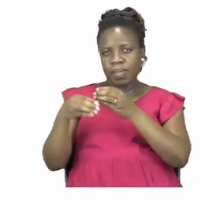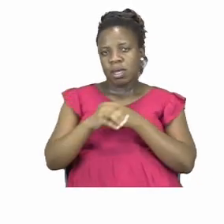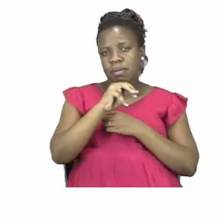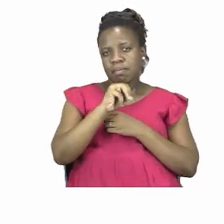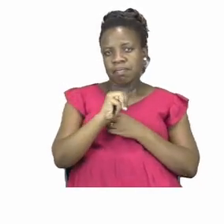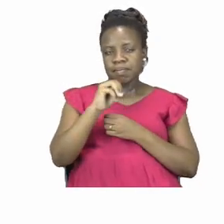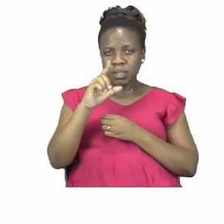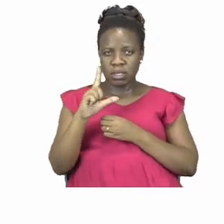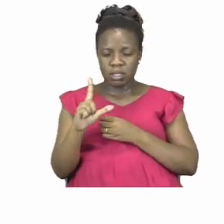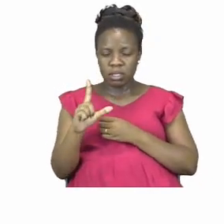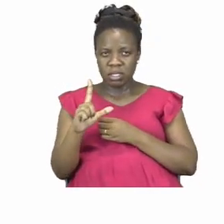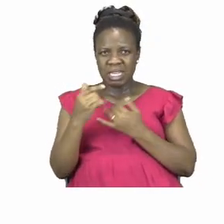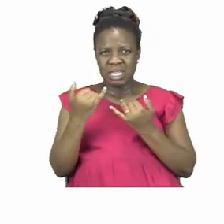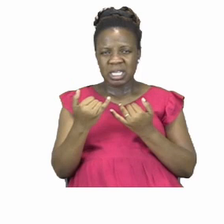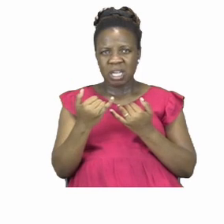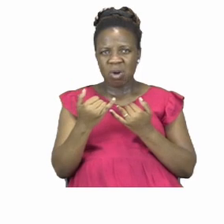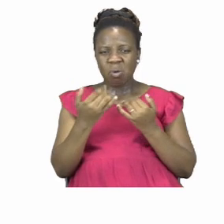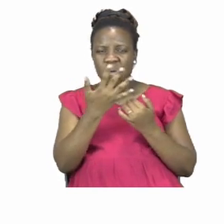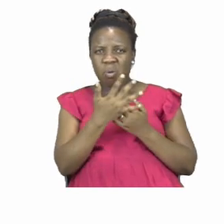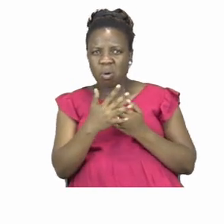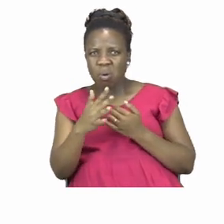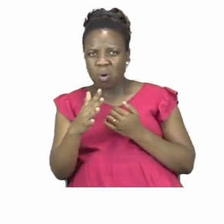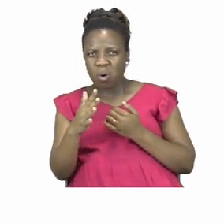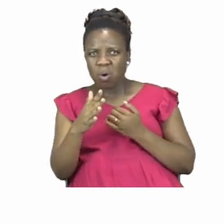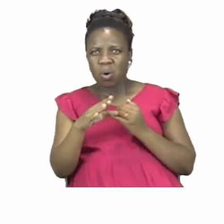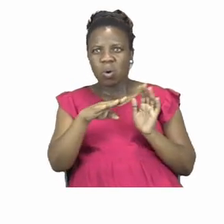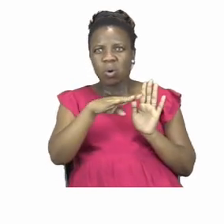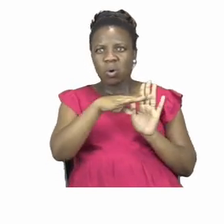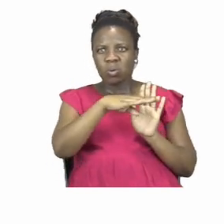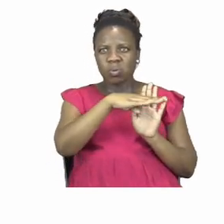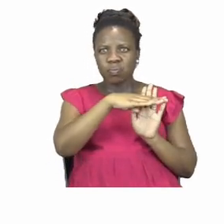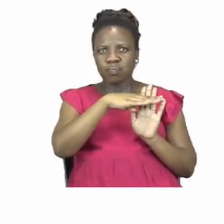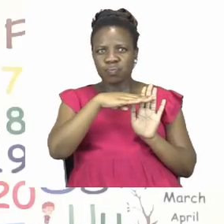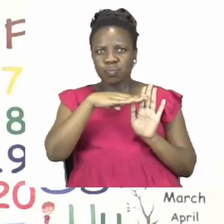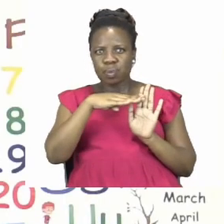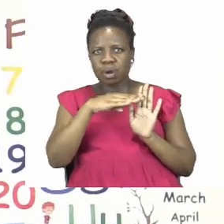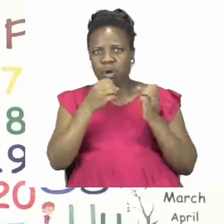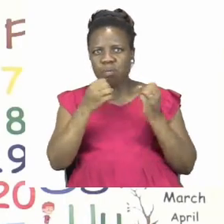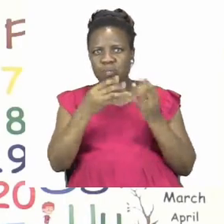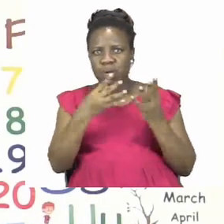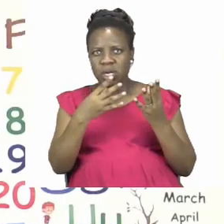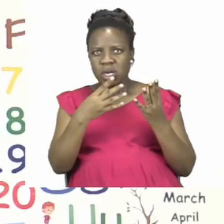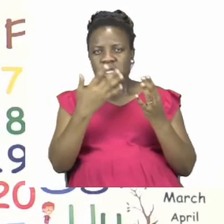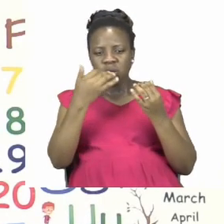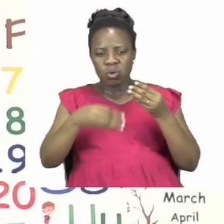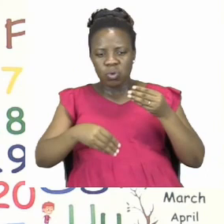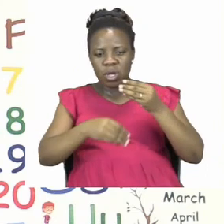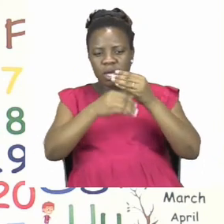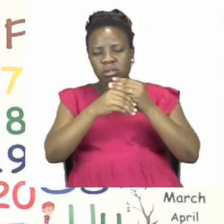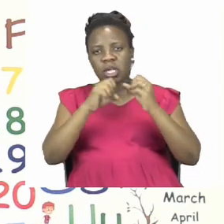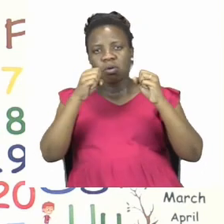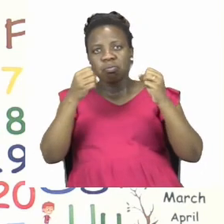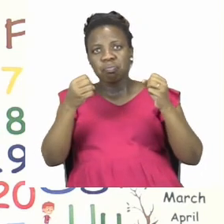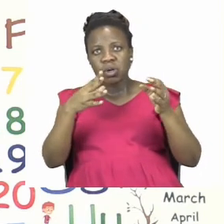important rule you need in order for you to do this one. So let's take a look at the board. The rule is very simple. We